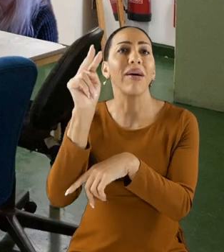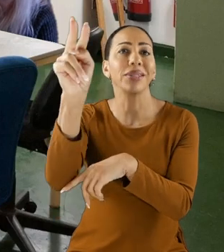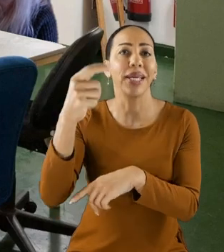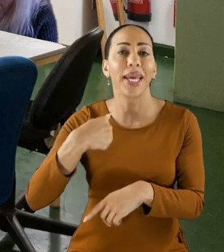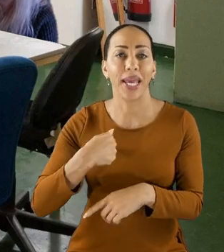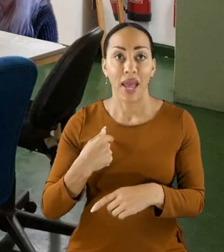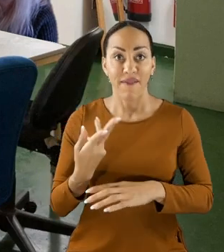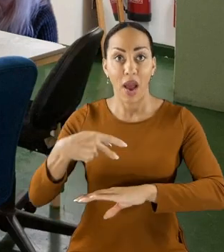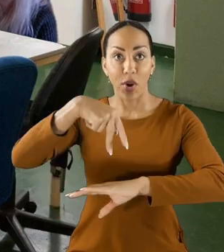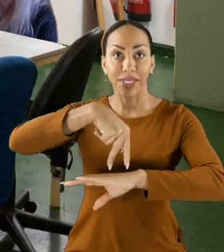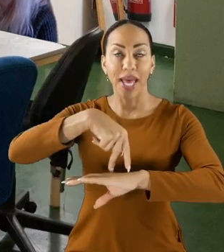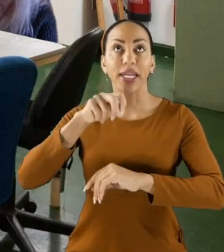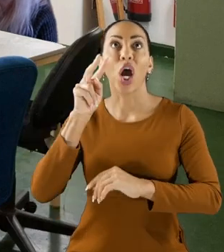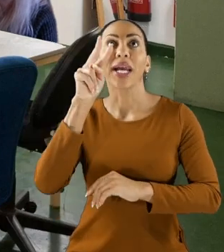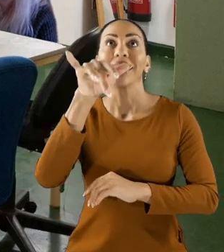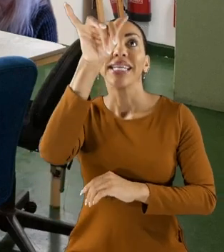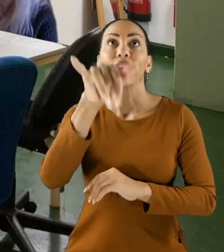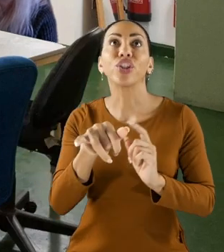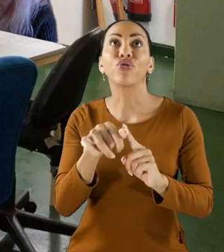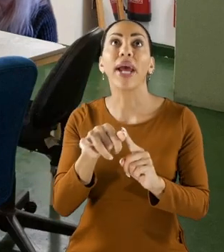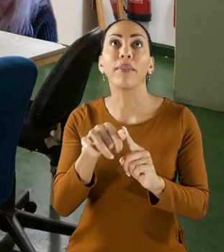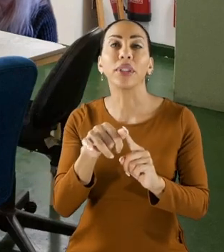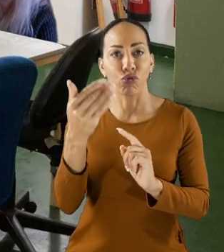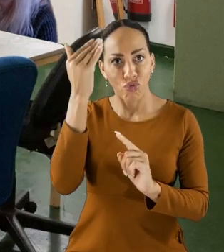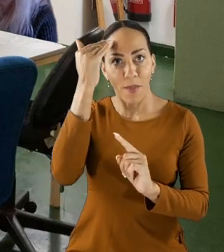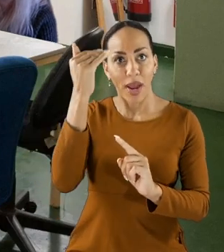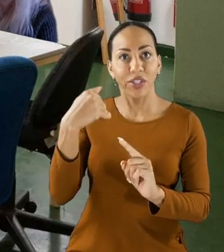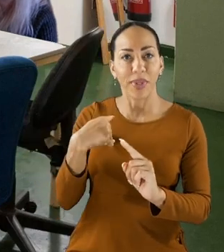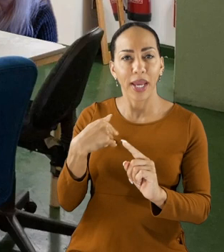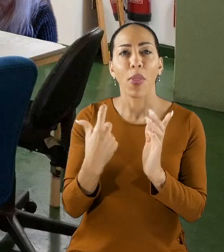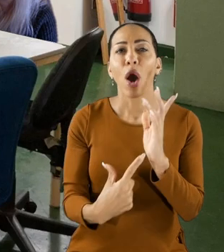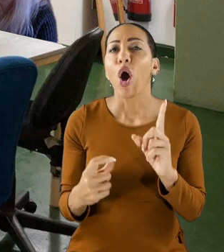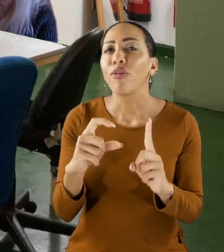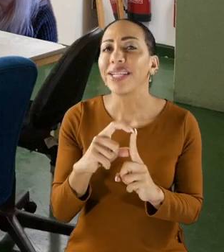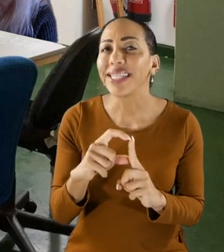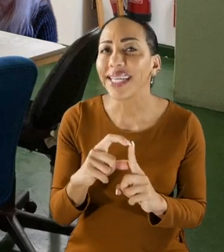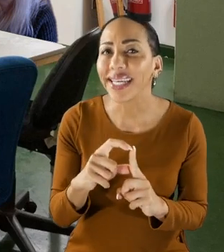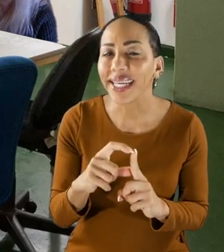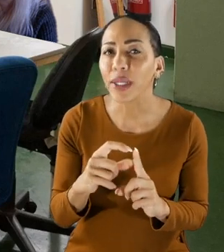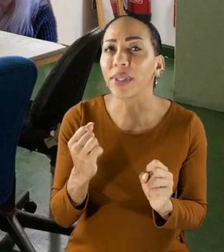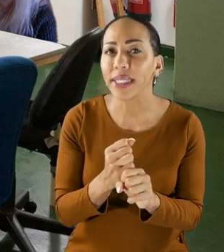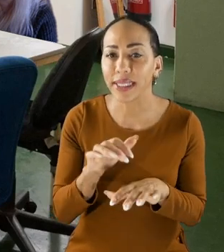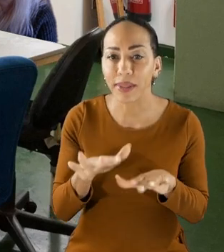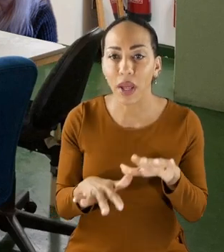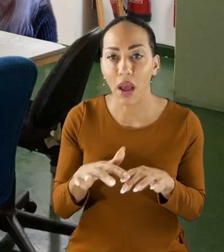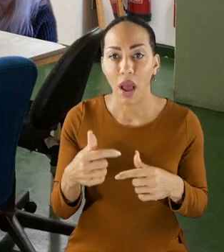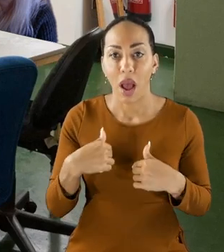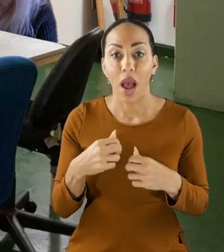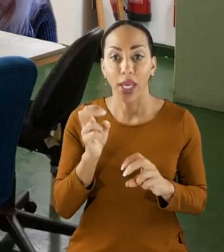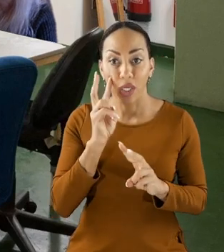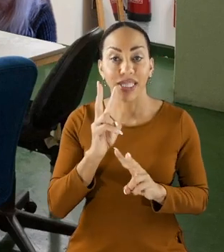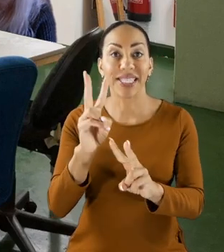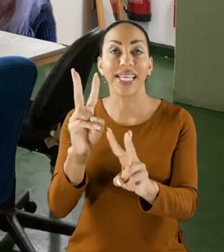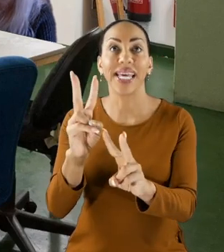can't see it, but so that at any point you're on stage, you can see it. And when we're doing the R&D, we did similarly, that I could